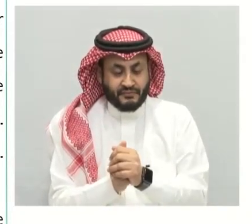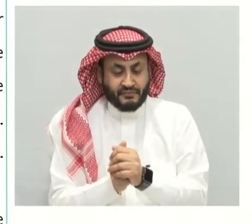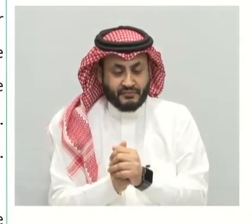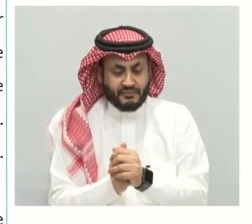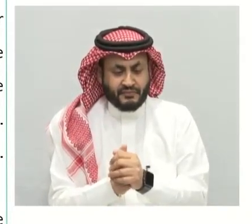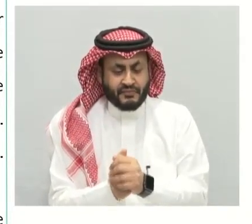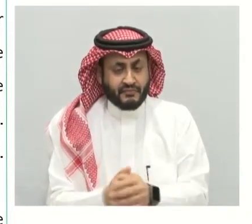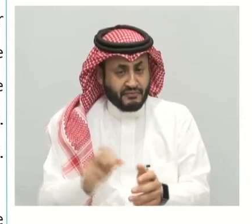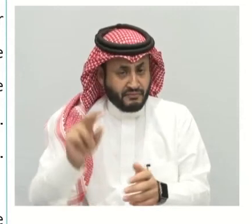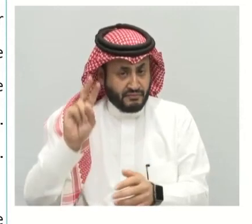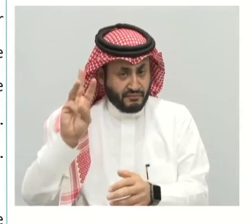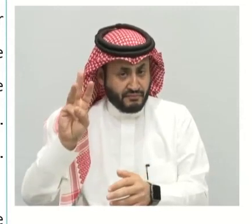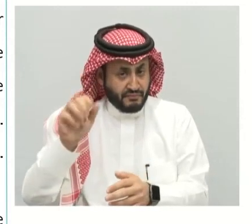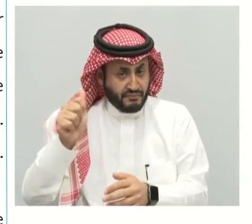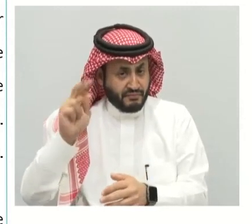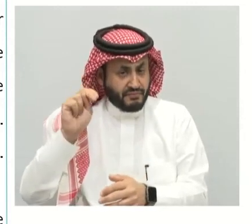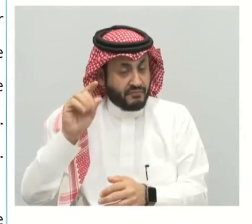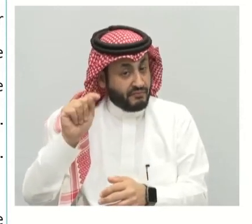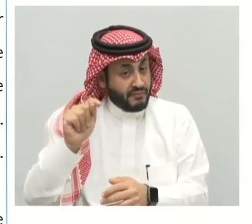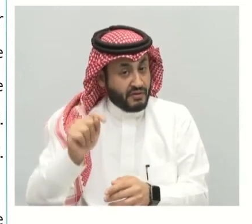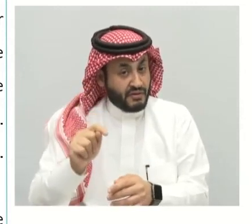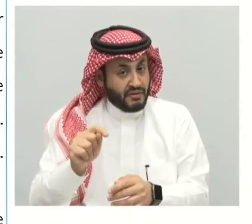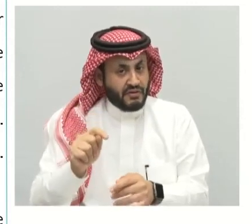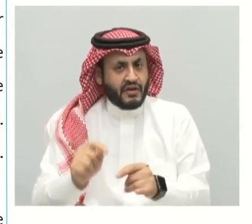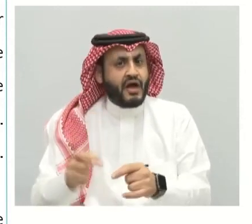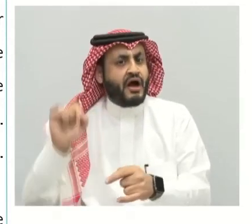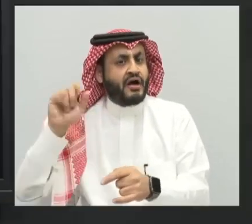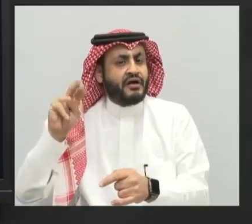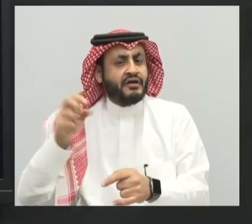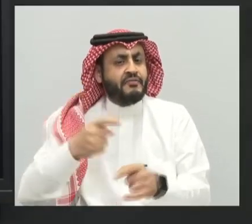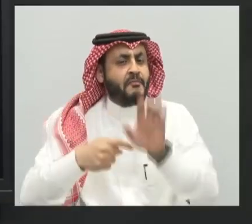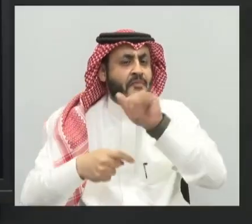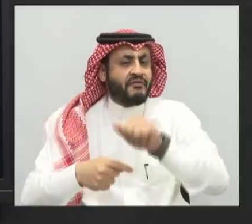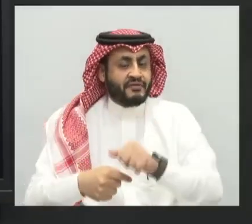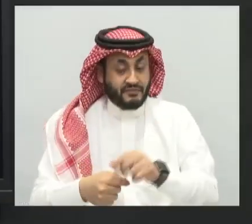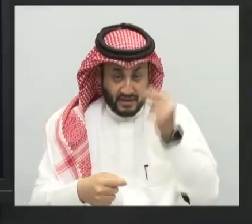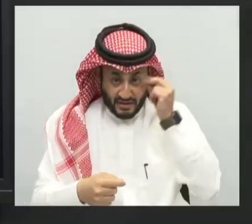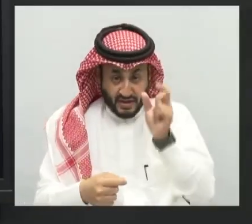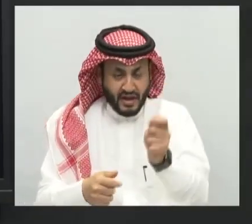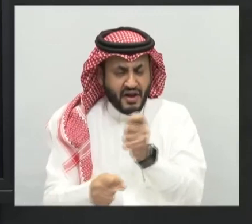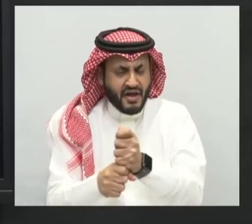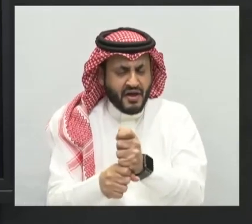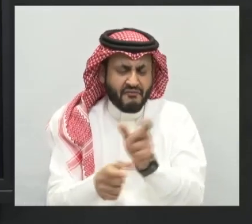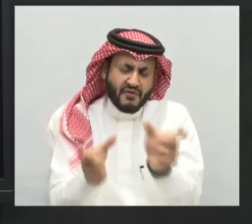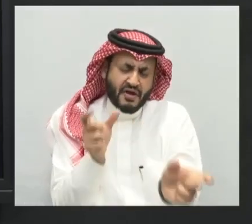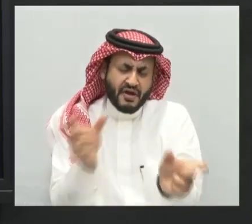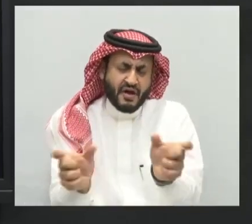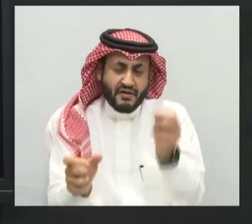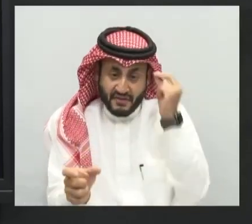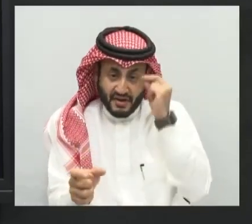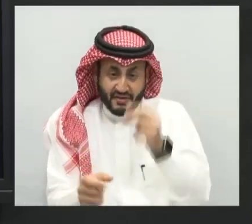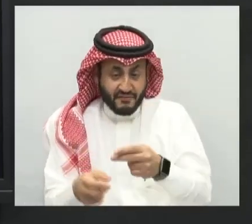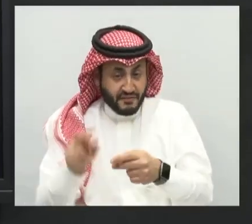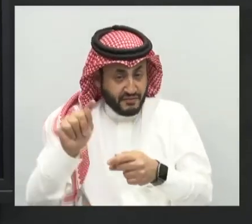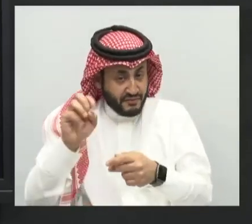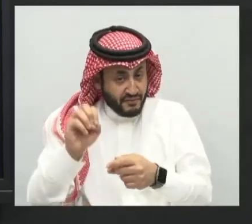comes after want is an infinitive and not a gerund. But usually we have some verbs that we can use after